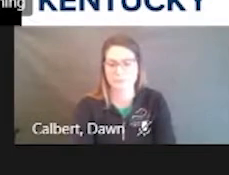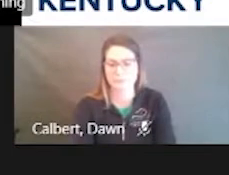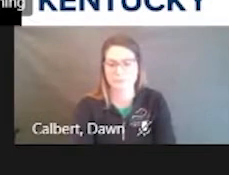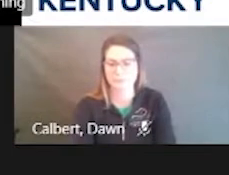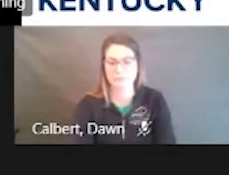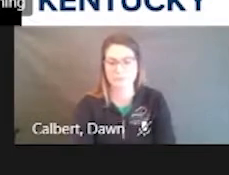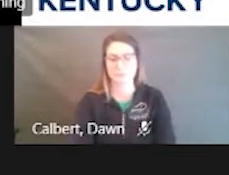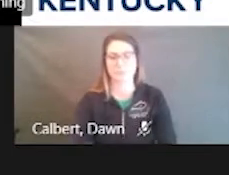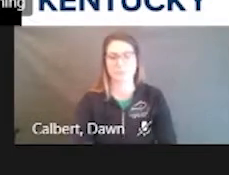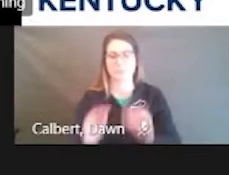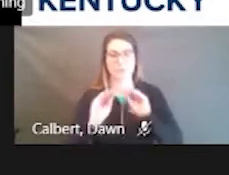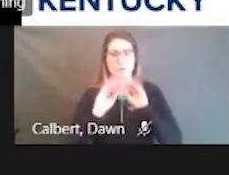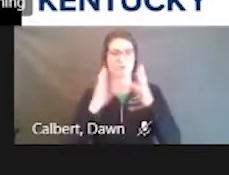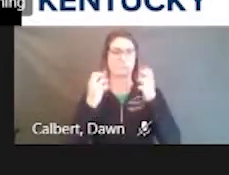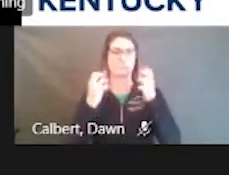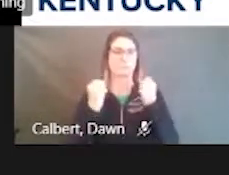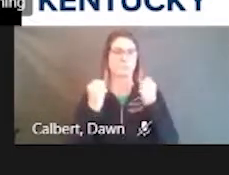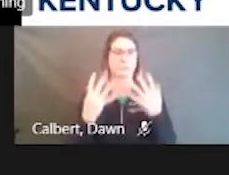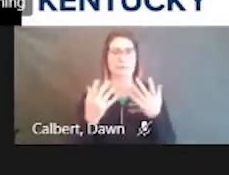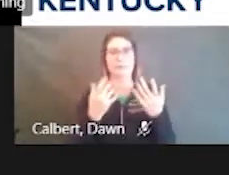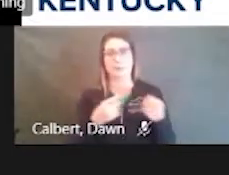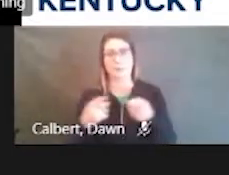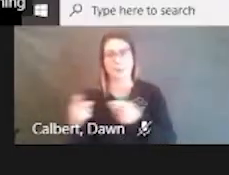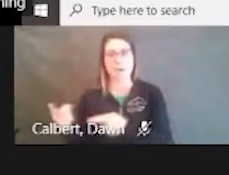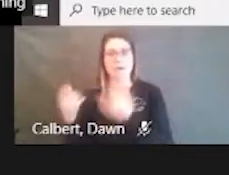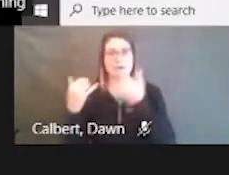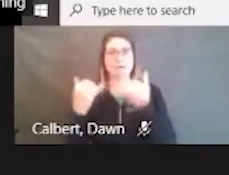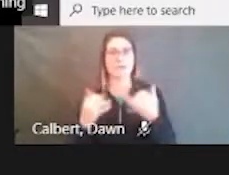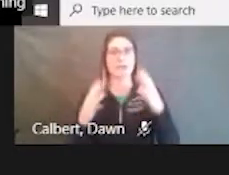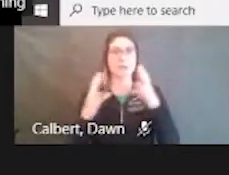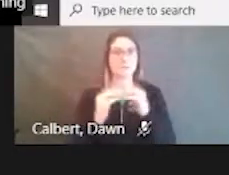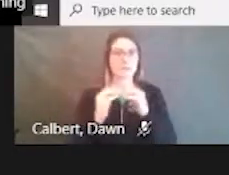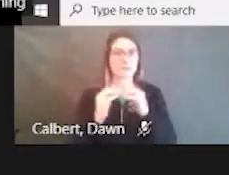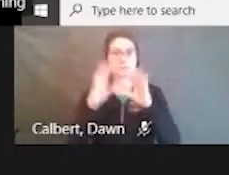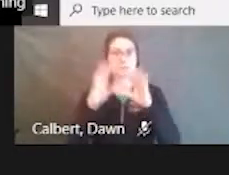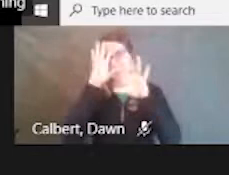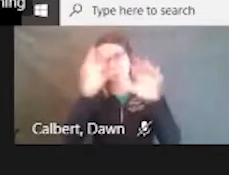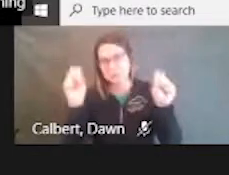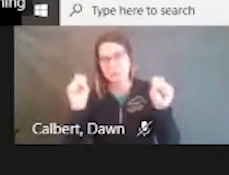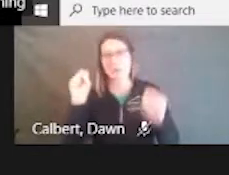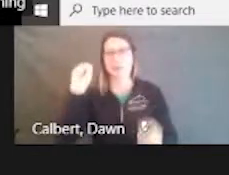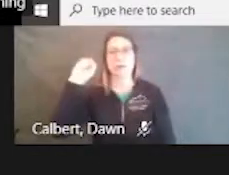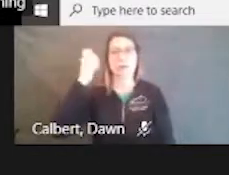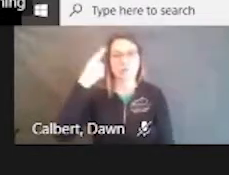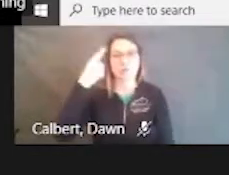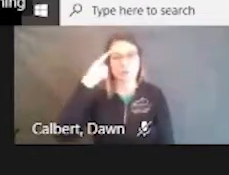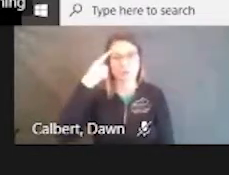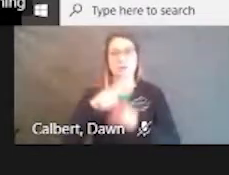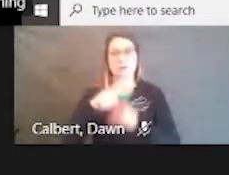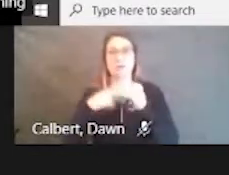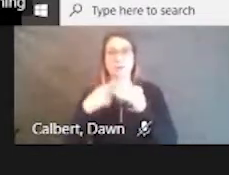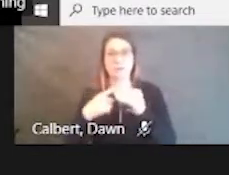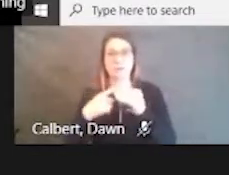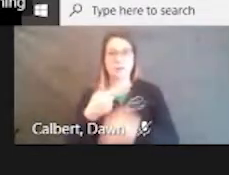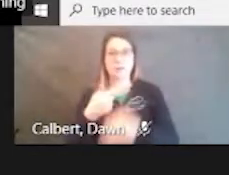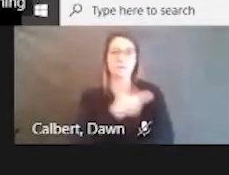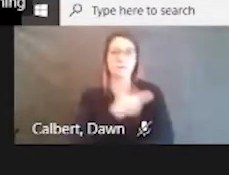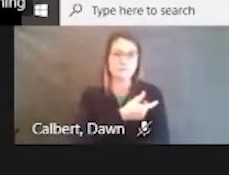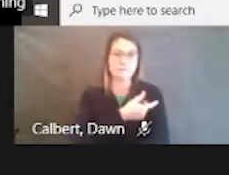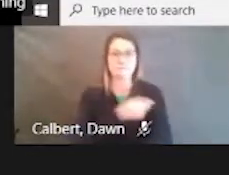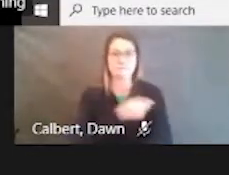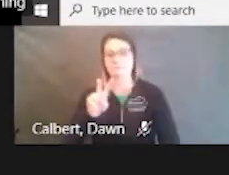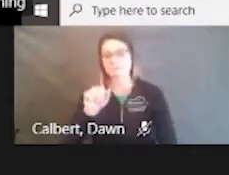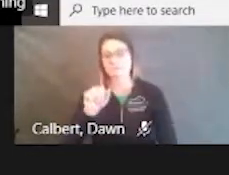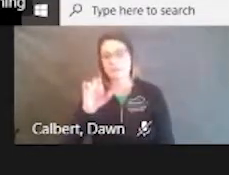lot of things going on with the meeting that we had with our superintendents and the governor on potential vaccines, and so